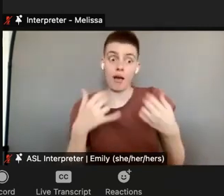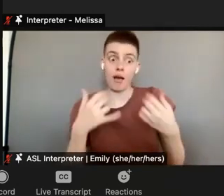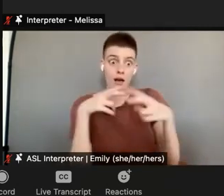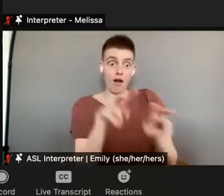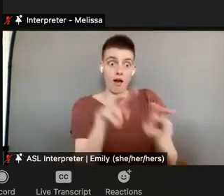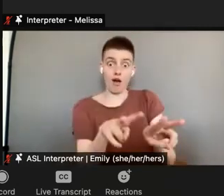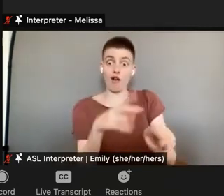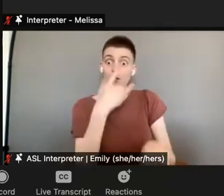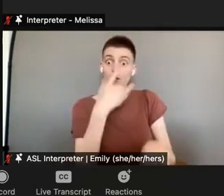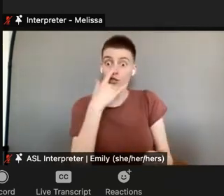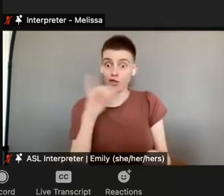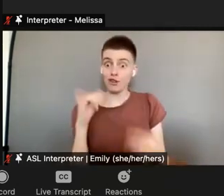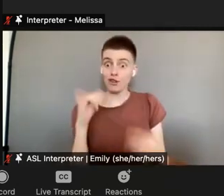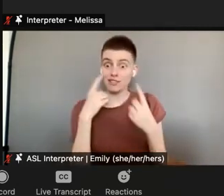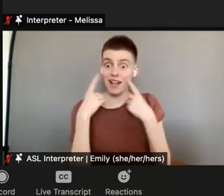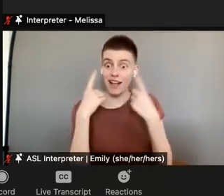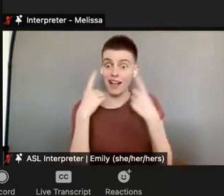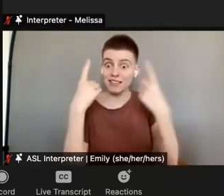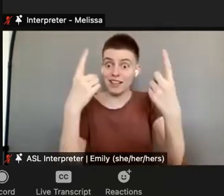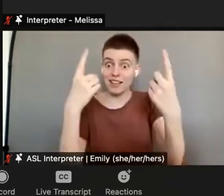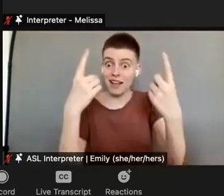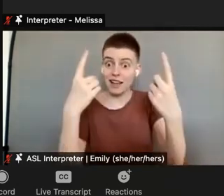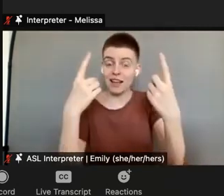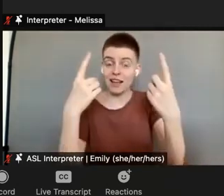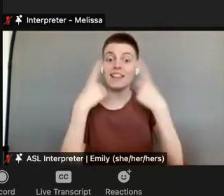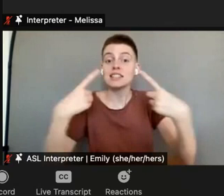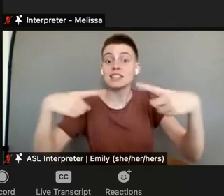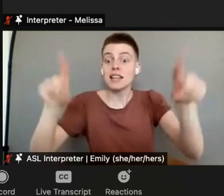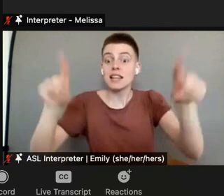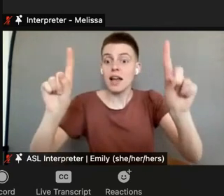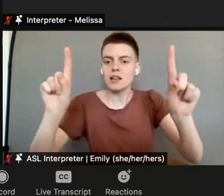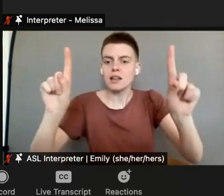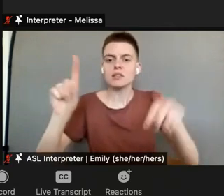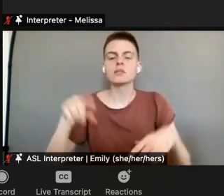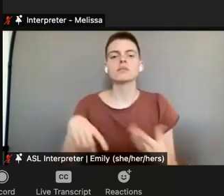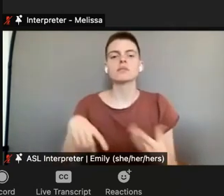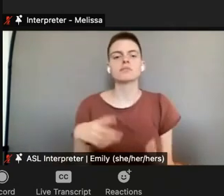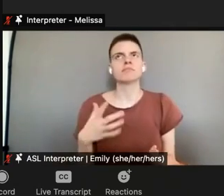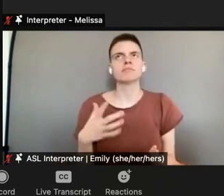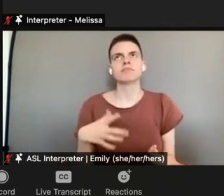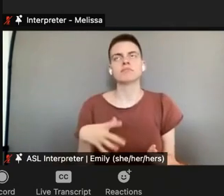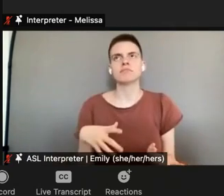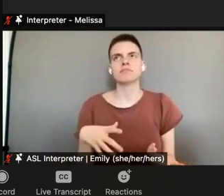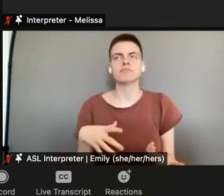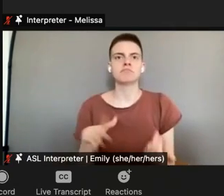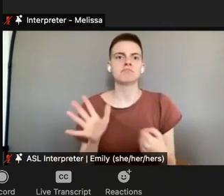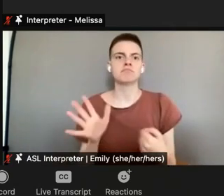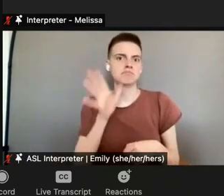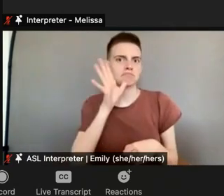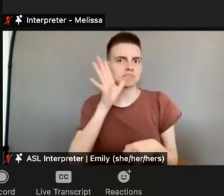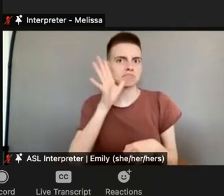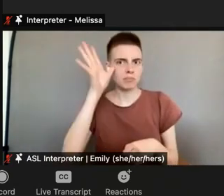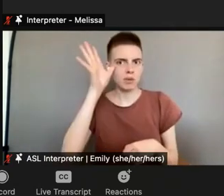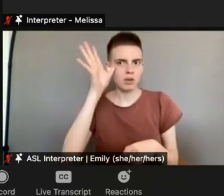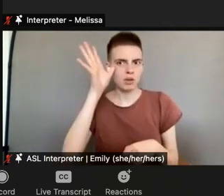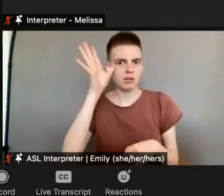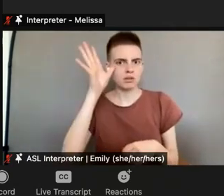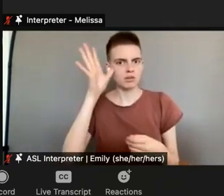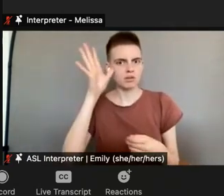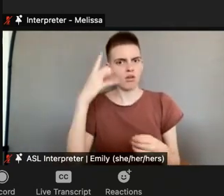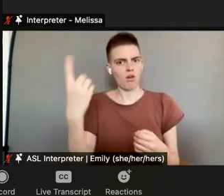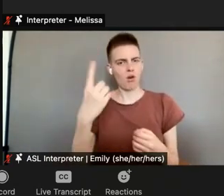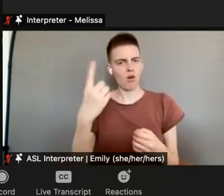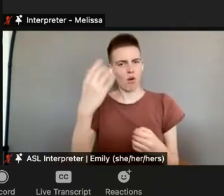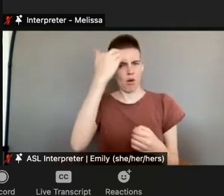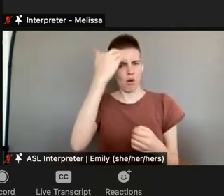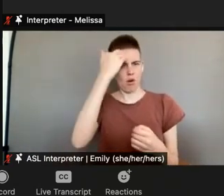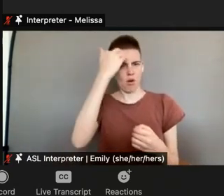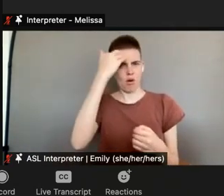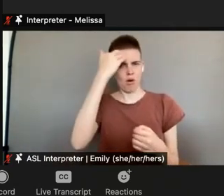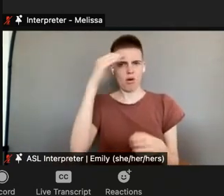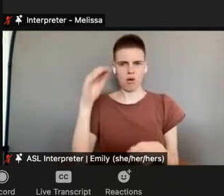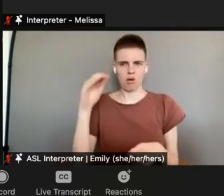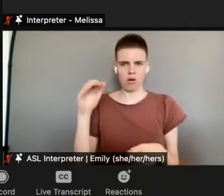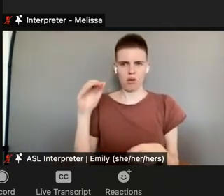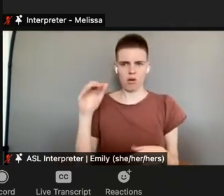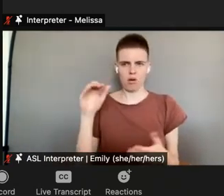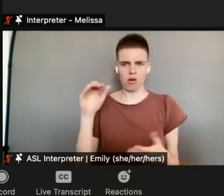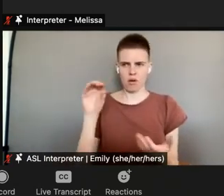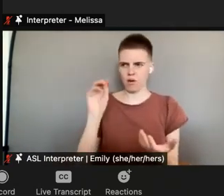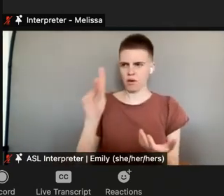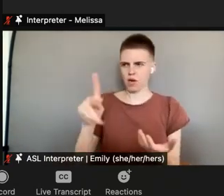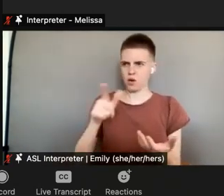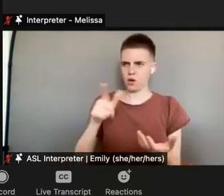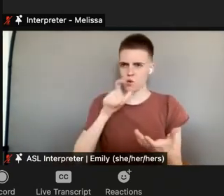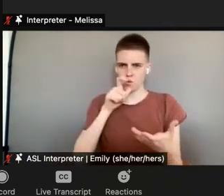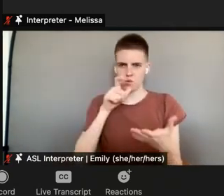Okay, so parents always know that, they know who really was driving this